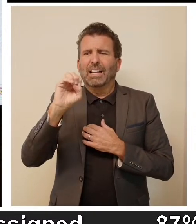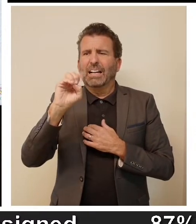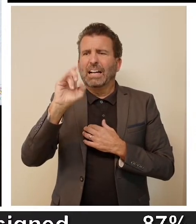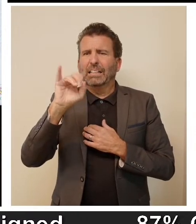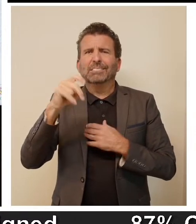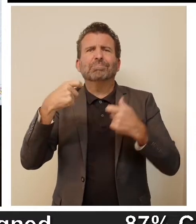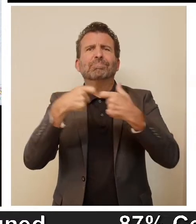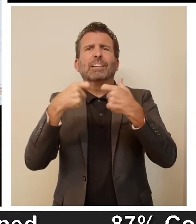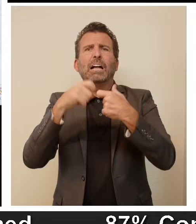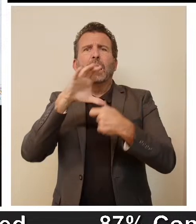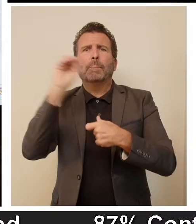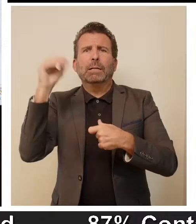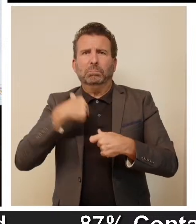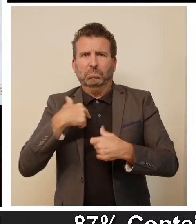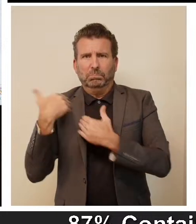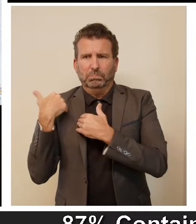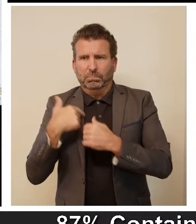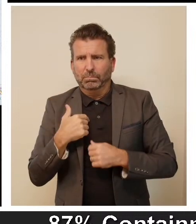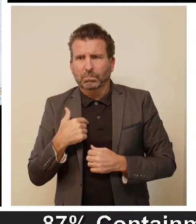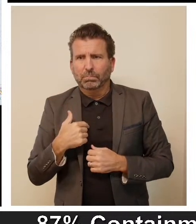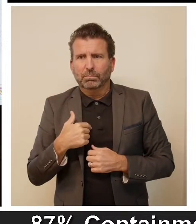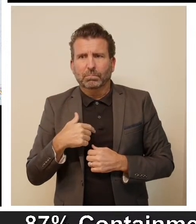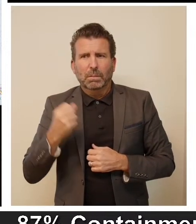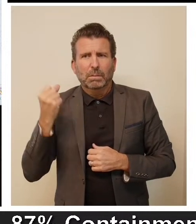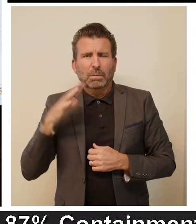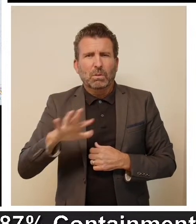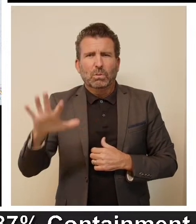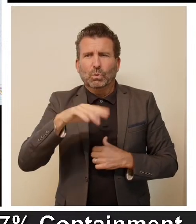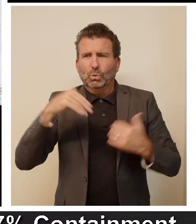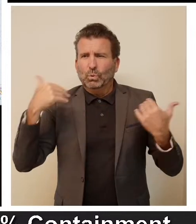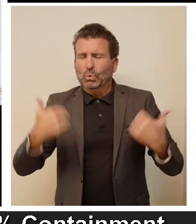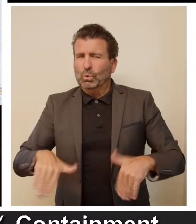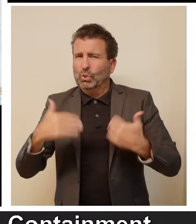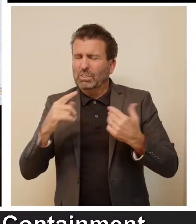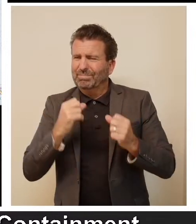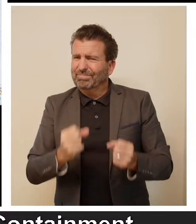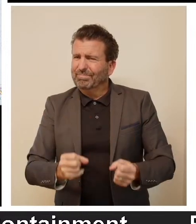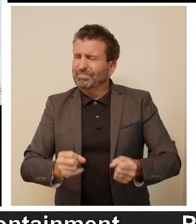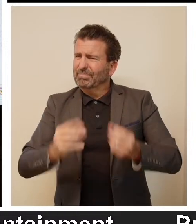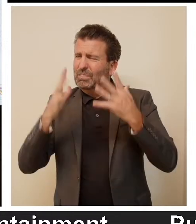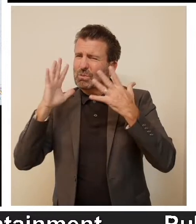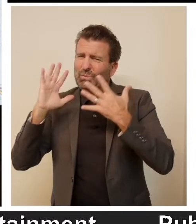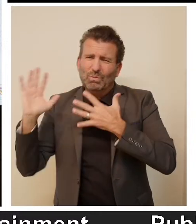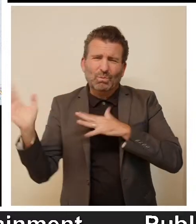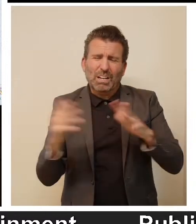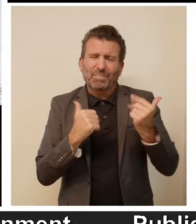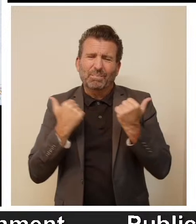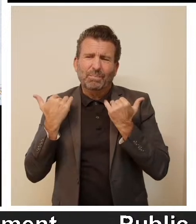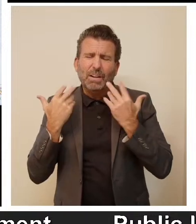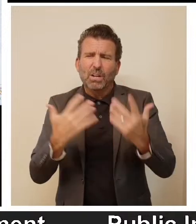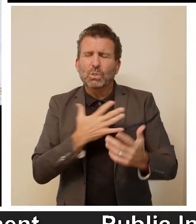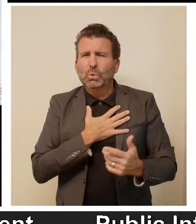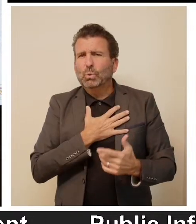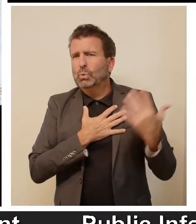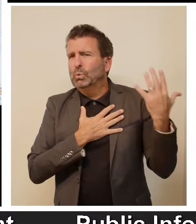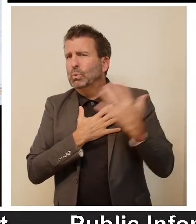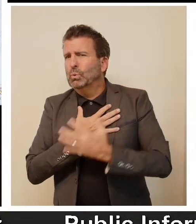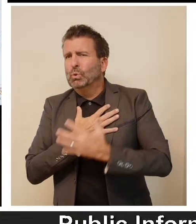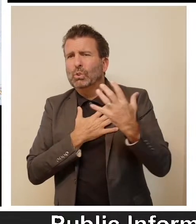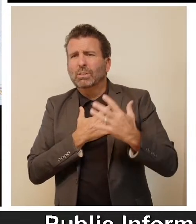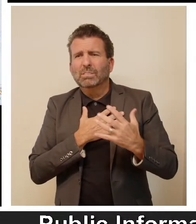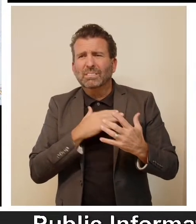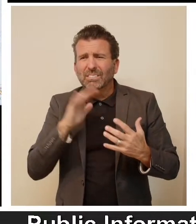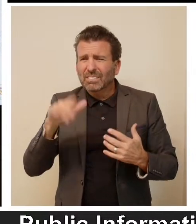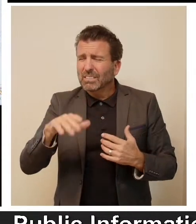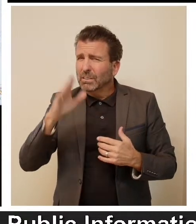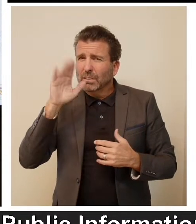communities have experienced extreme devastation with the recent wild winds and wildfires. As a community, we face a long and challenging